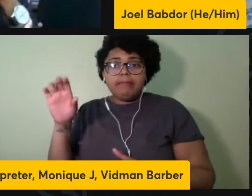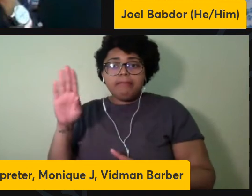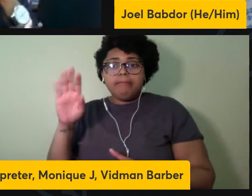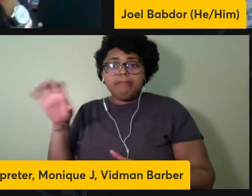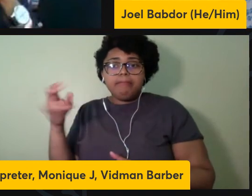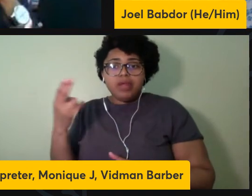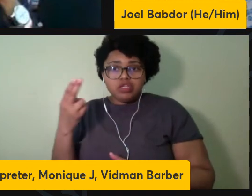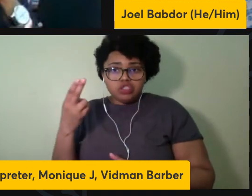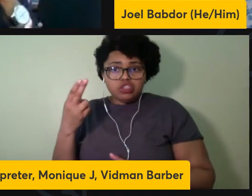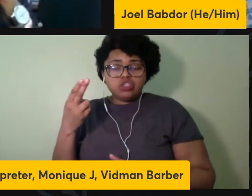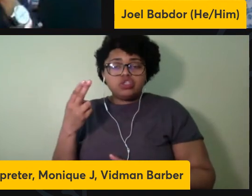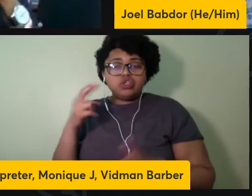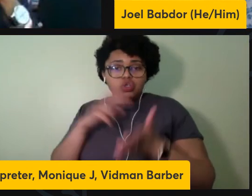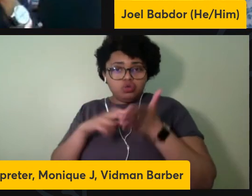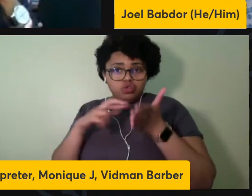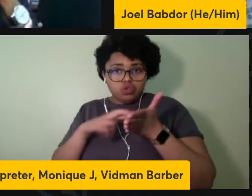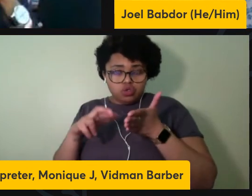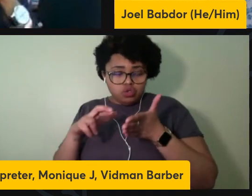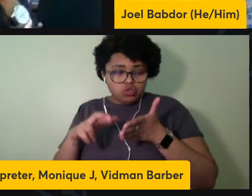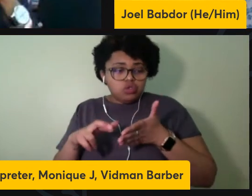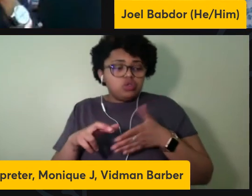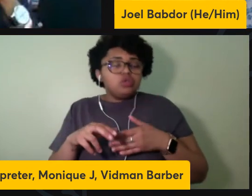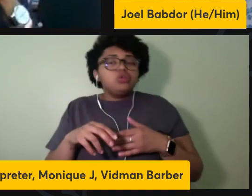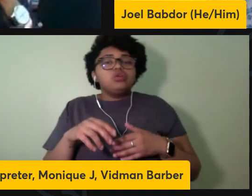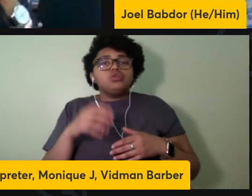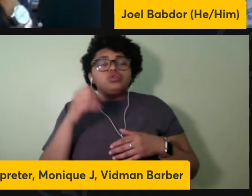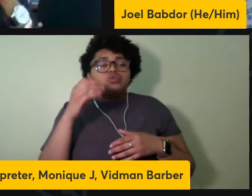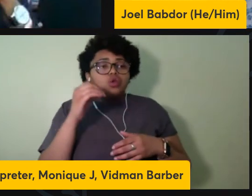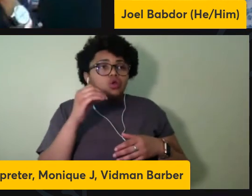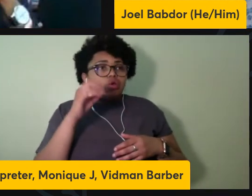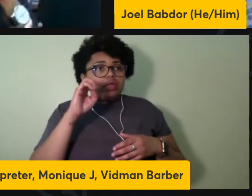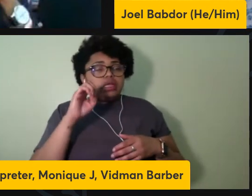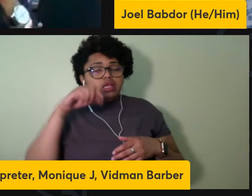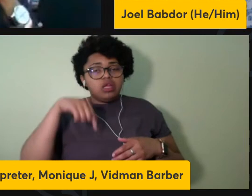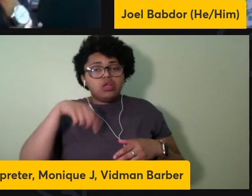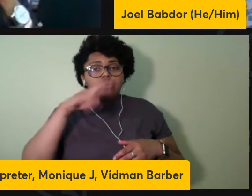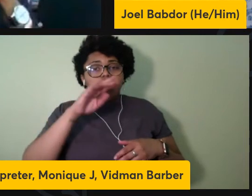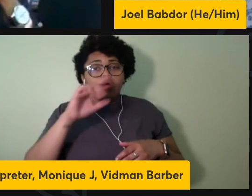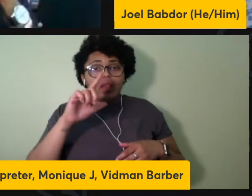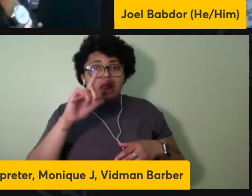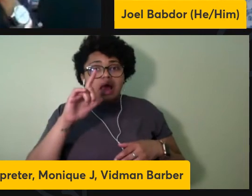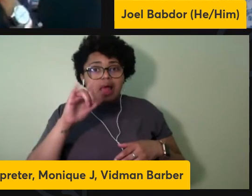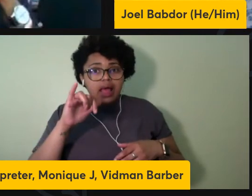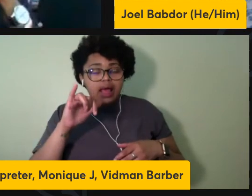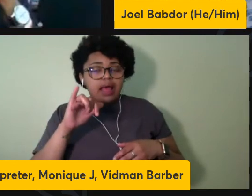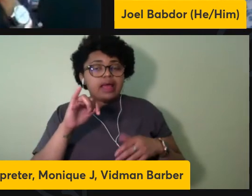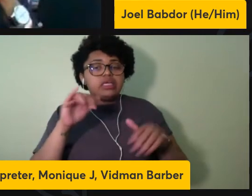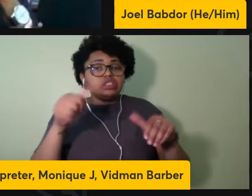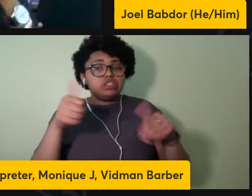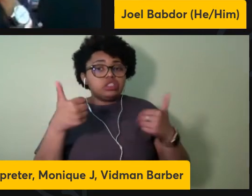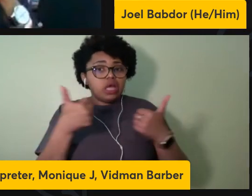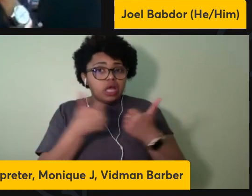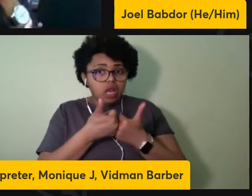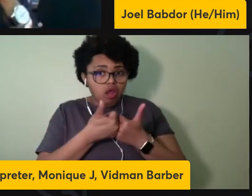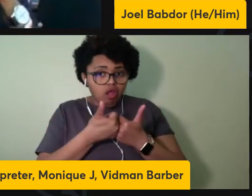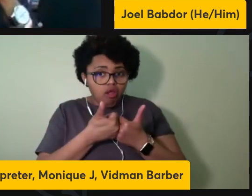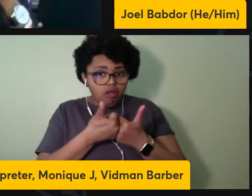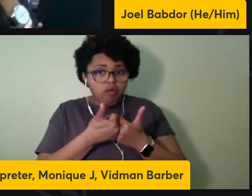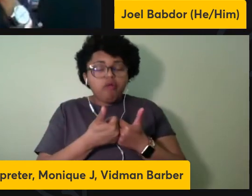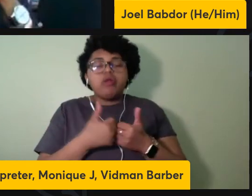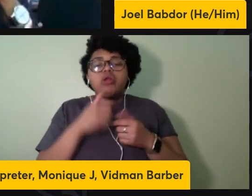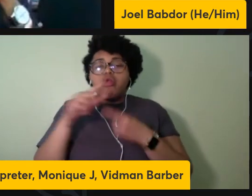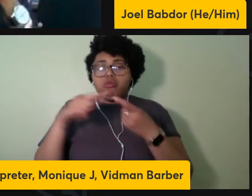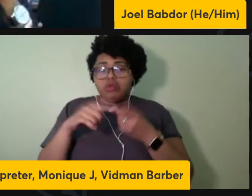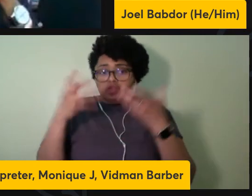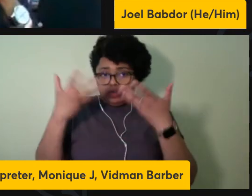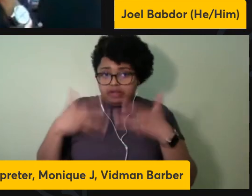coli and insect, and E. coli has a challenge that is something we call endotoxin. By the time you finish the expression, you need to remove